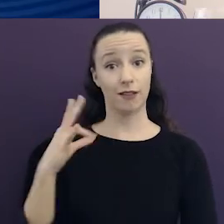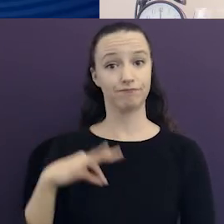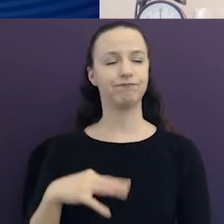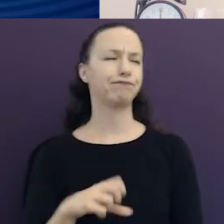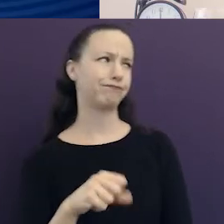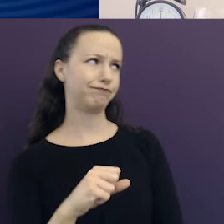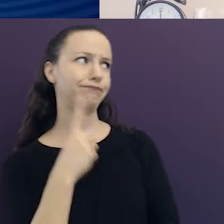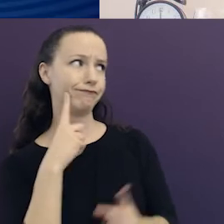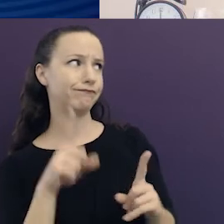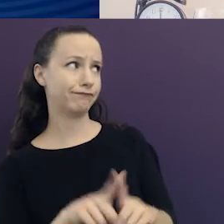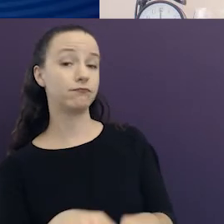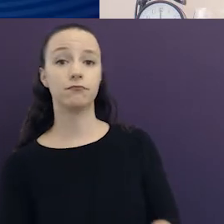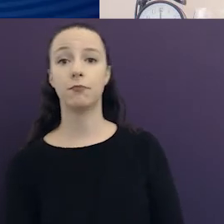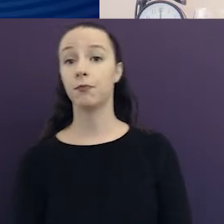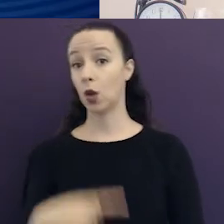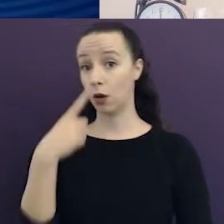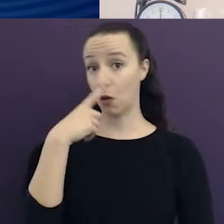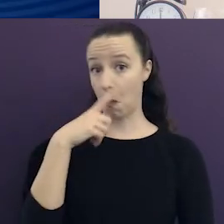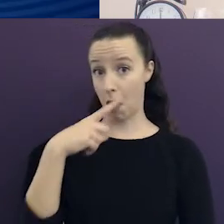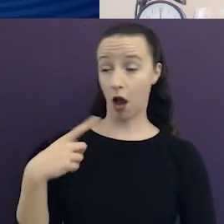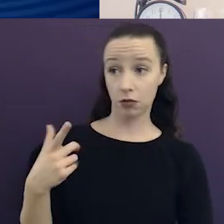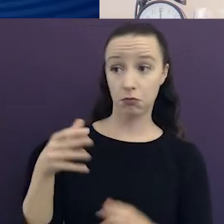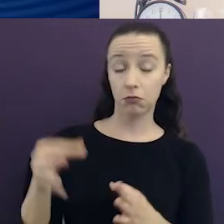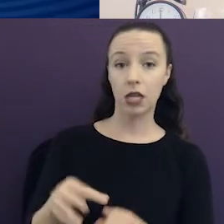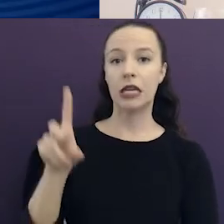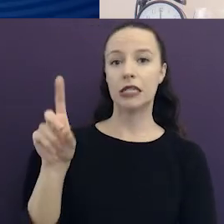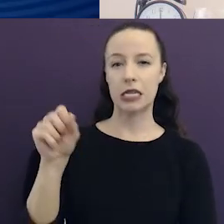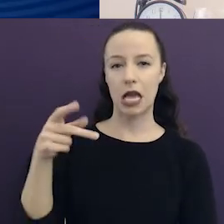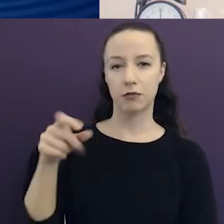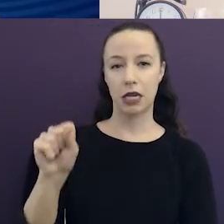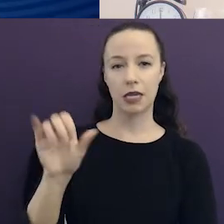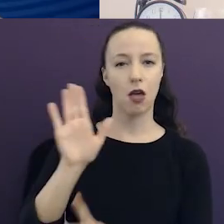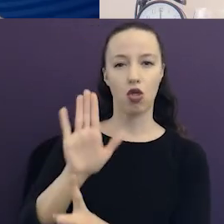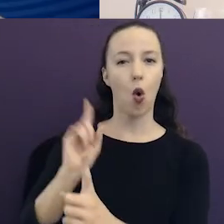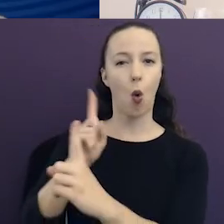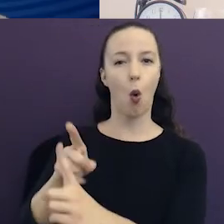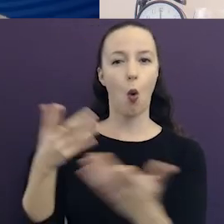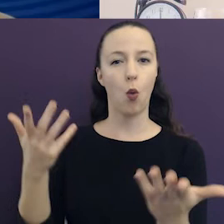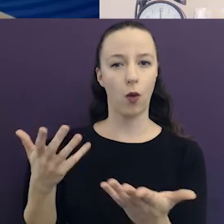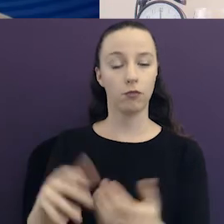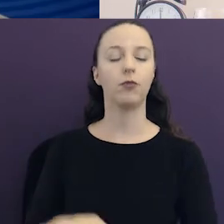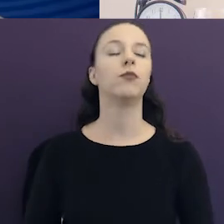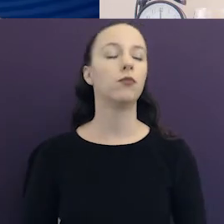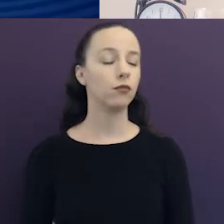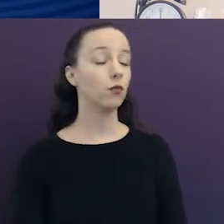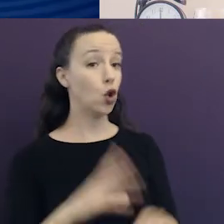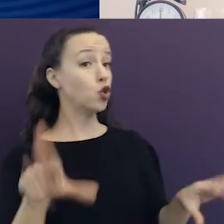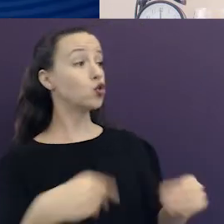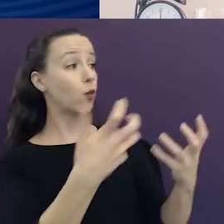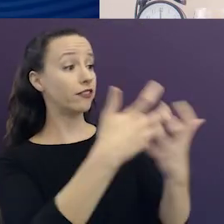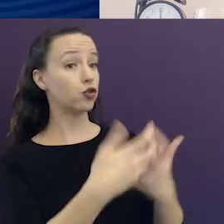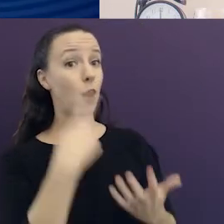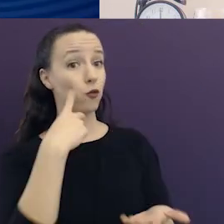sure. And so can I ask, what is the overall goal of DSP&S? So the overall goal is to